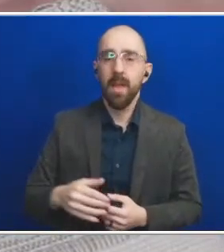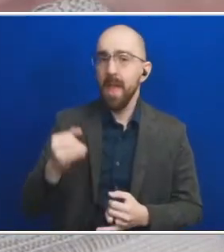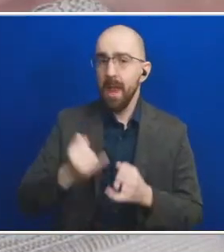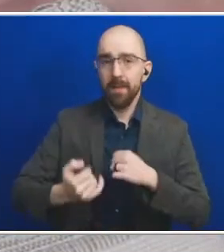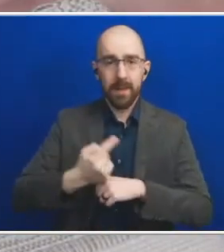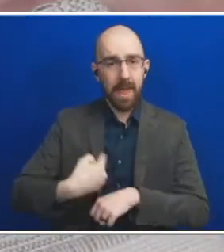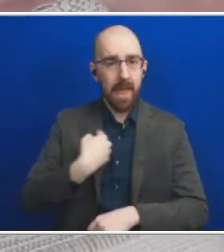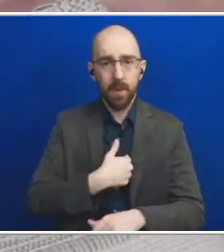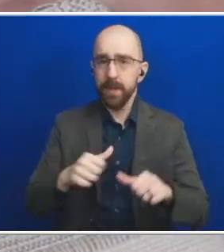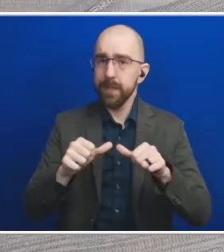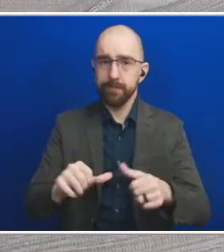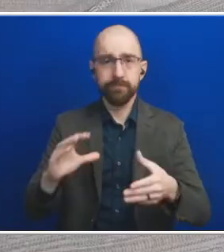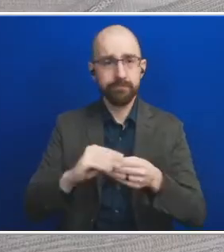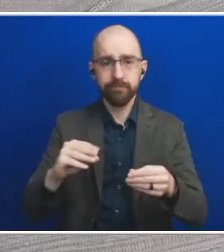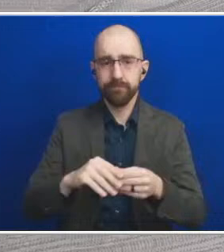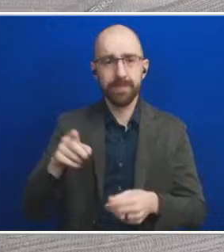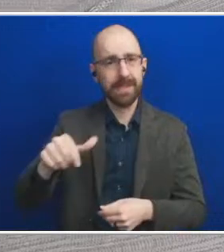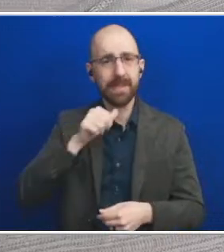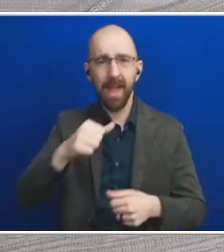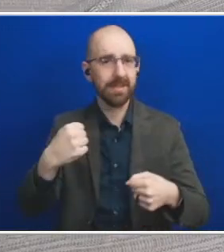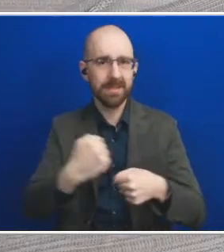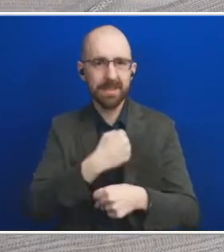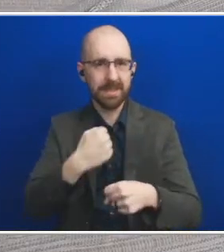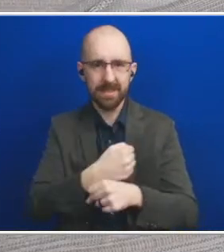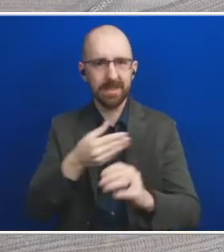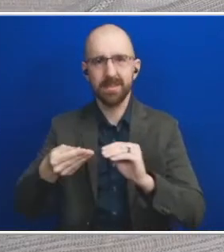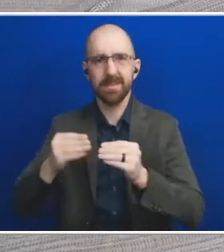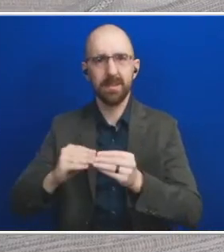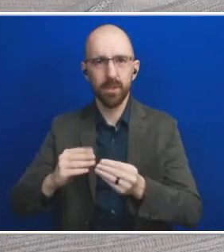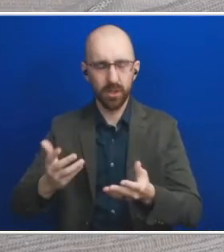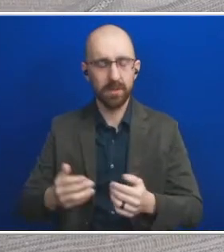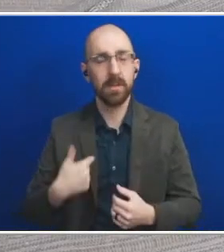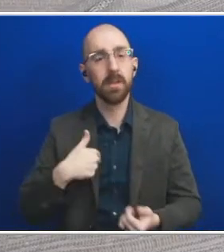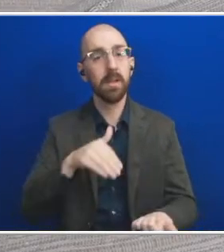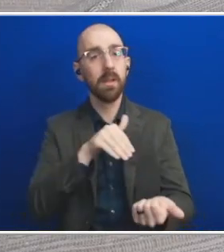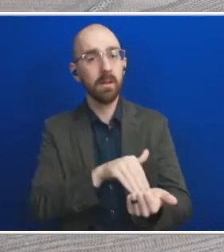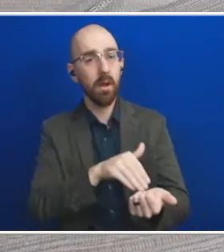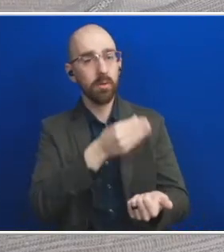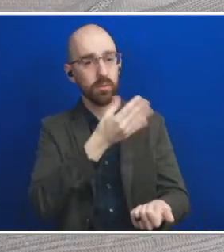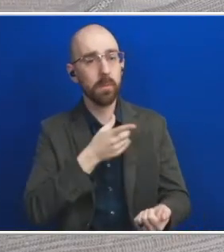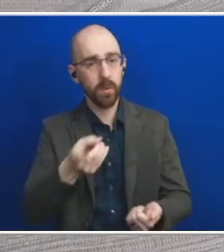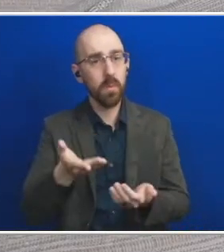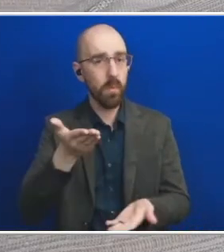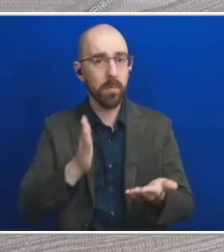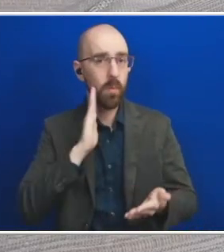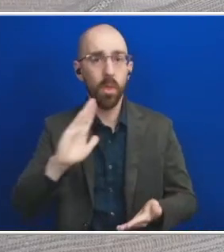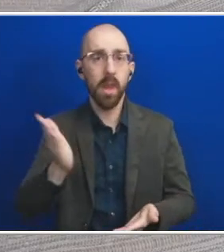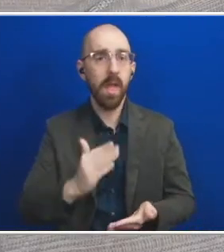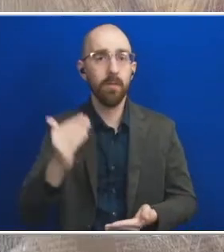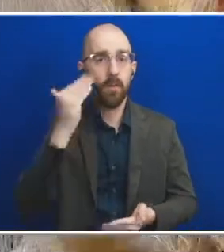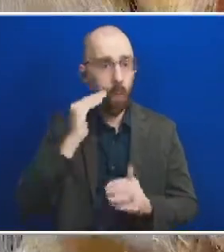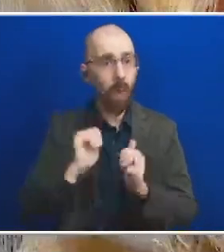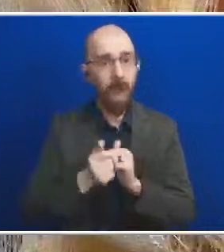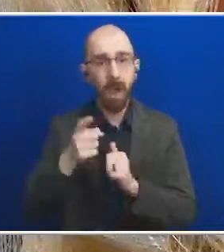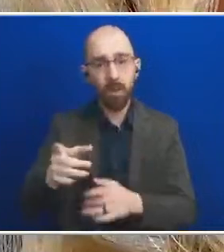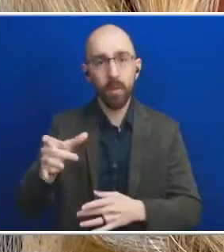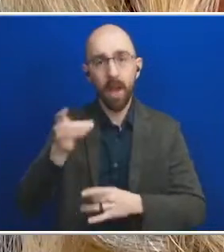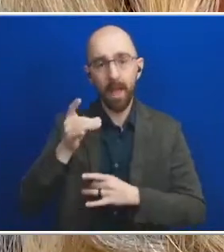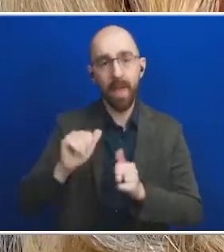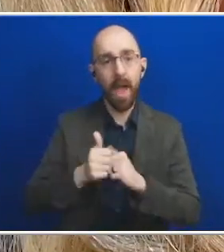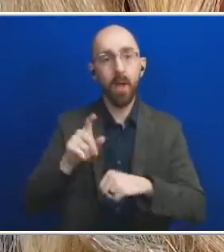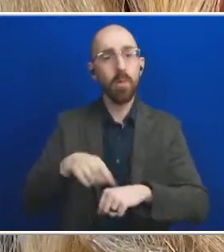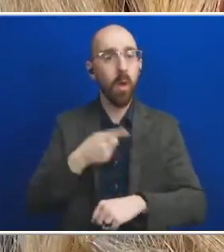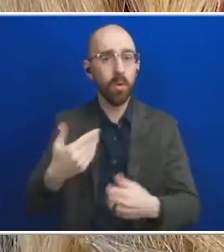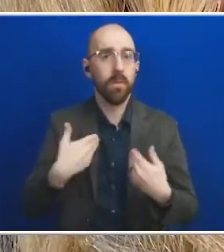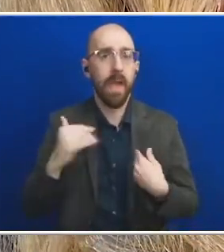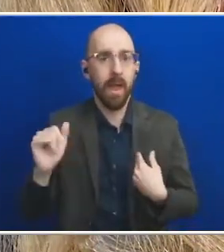he's not going to be a statistic. My doctor told me, he's like, you probably will never know how you got this and for how long you've had this. And to me, I